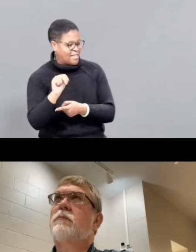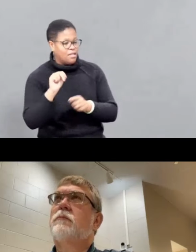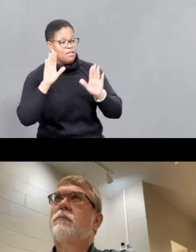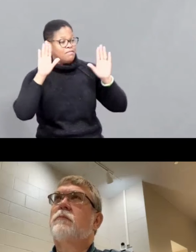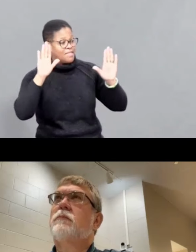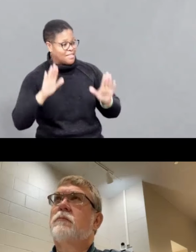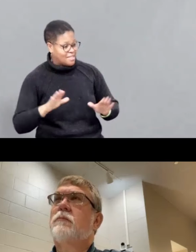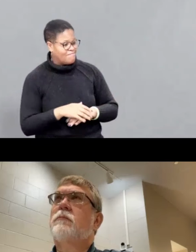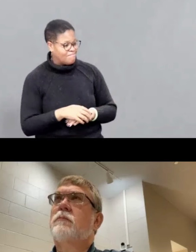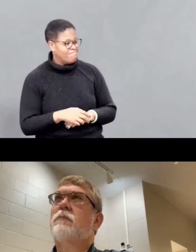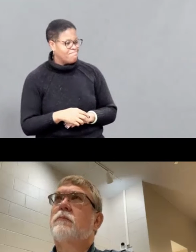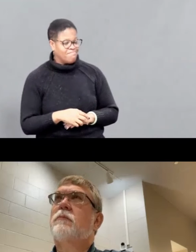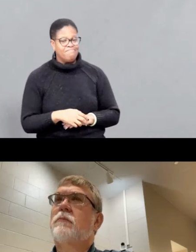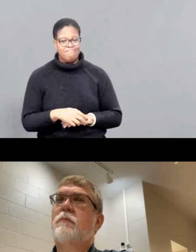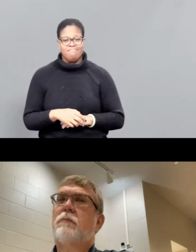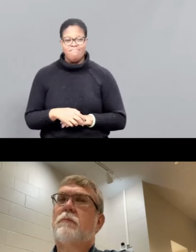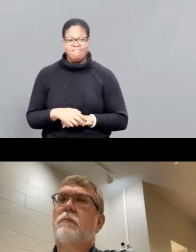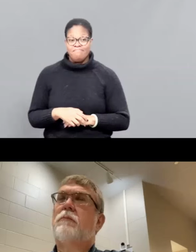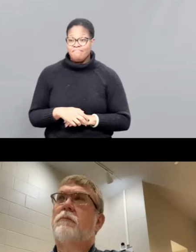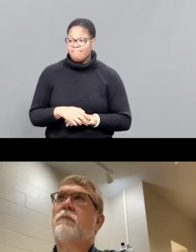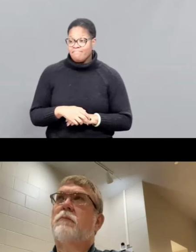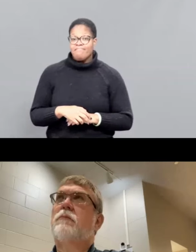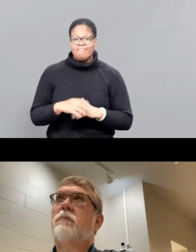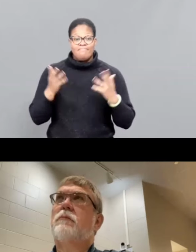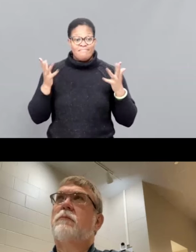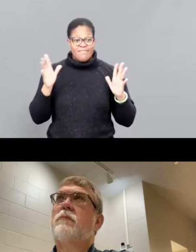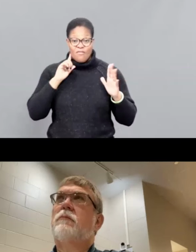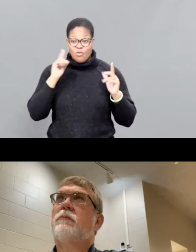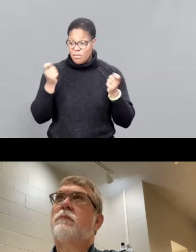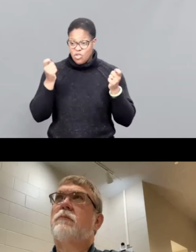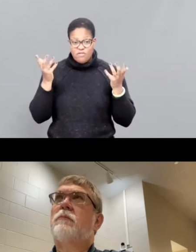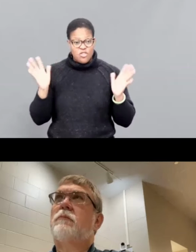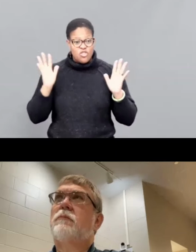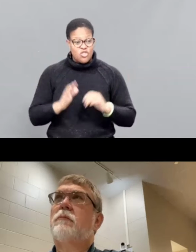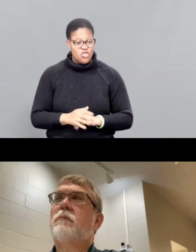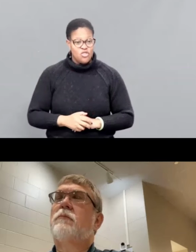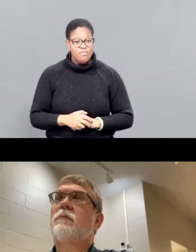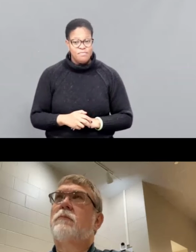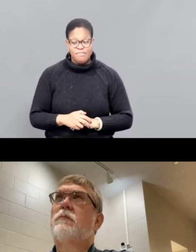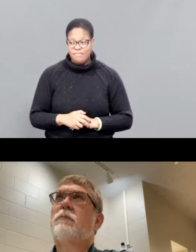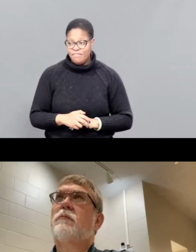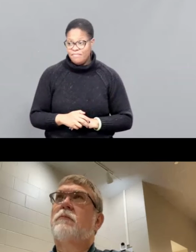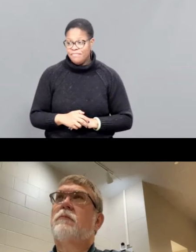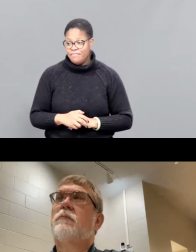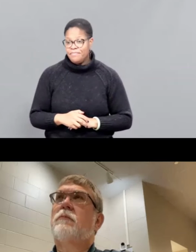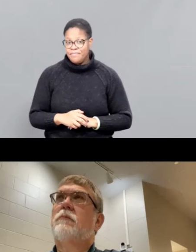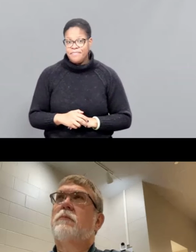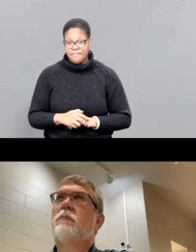Yes. And that's all for celebrations. Okay.